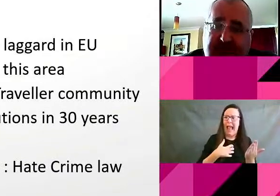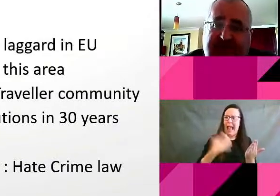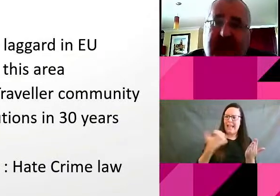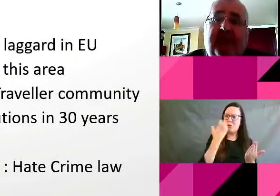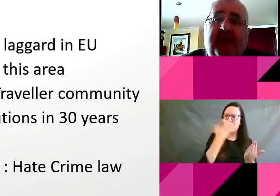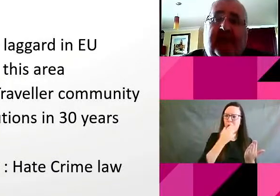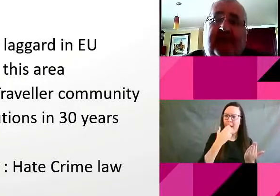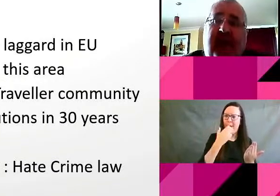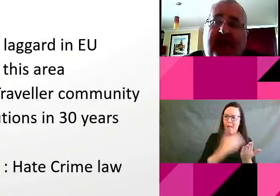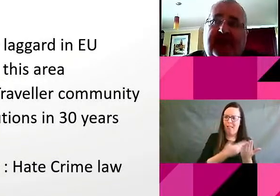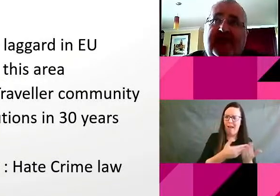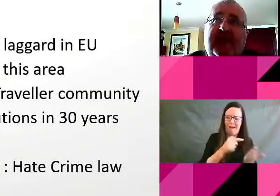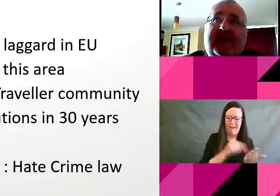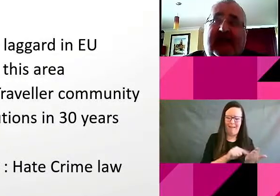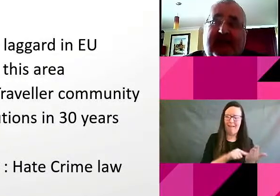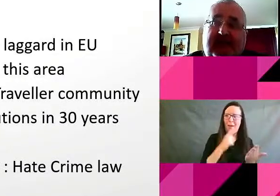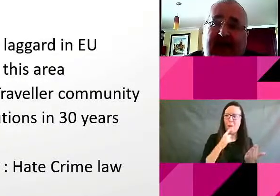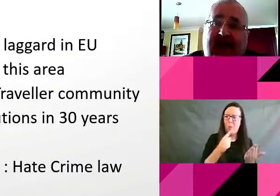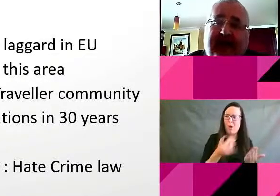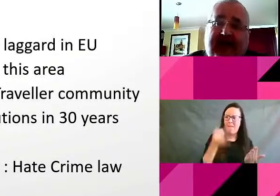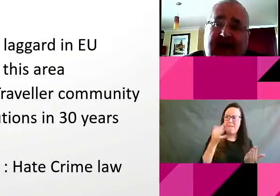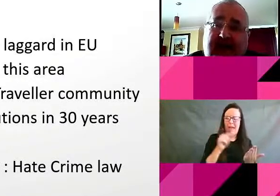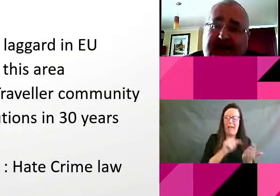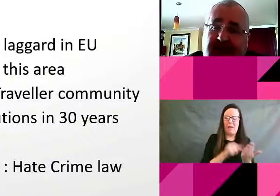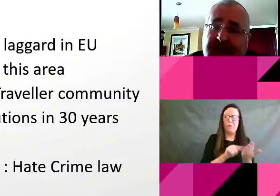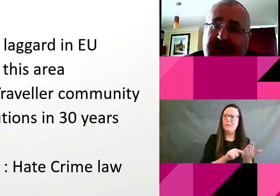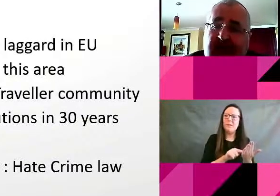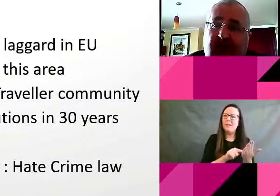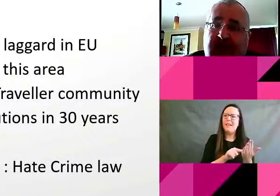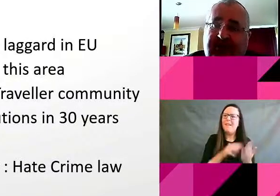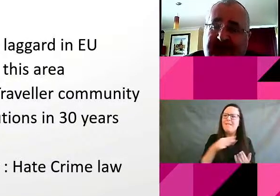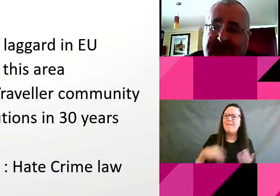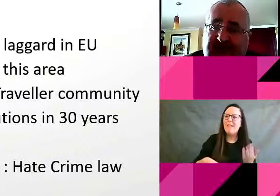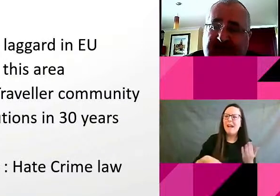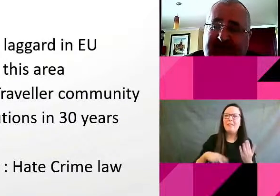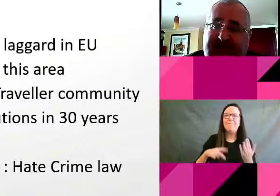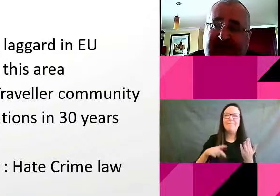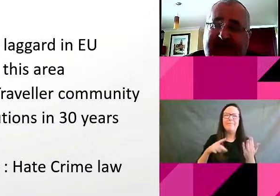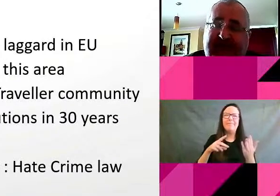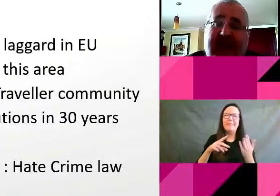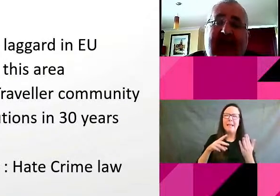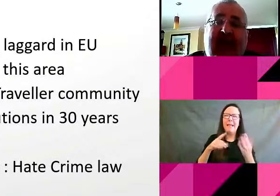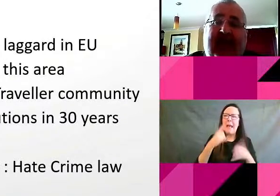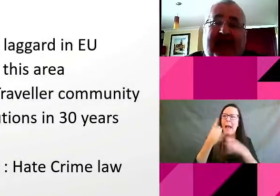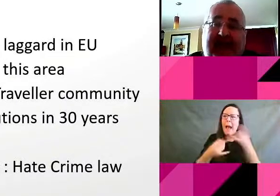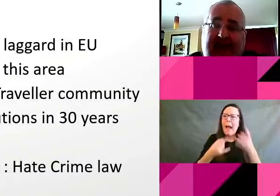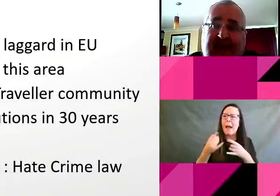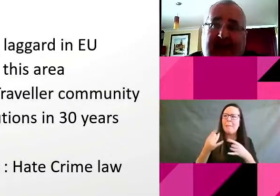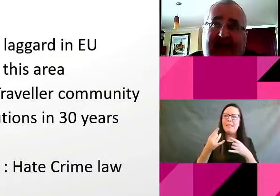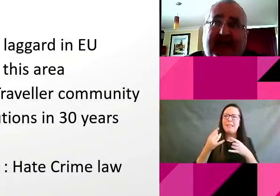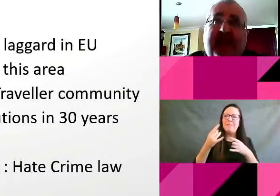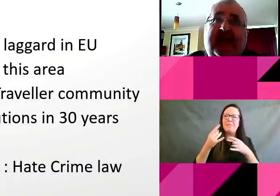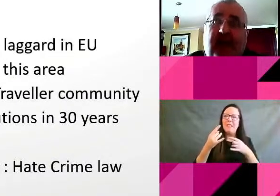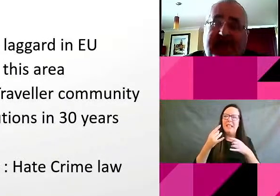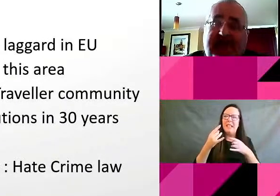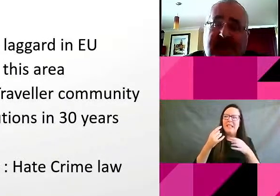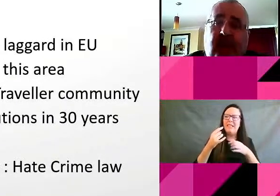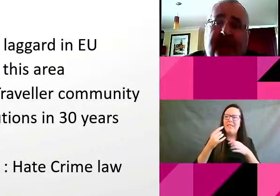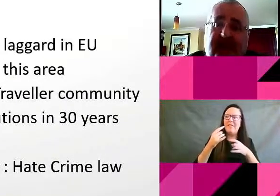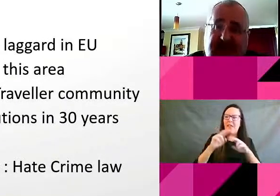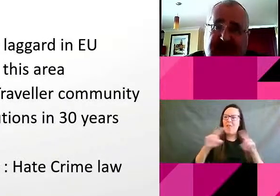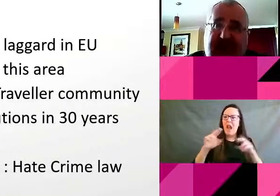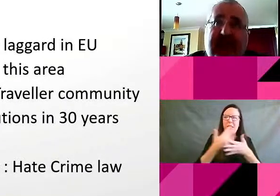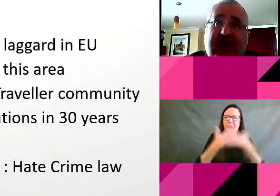it used, but found that it applied in a very narrow range of circumstances and that they felt there was